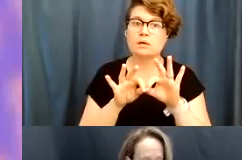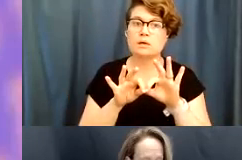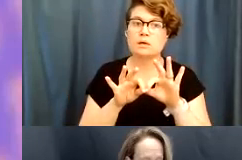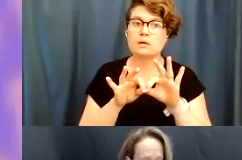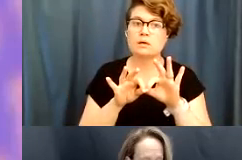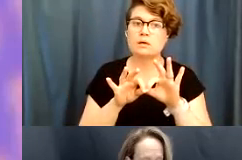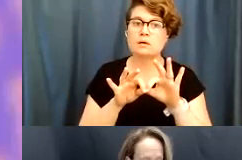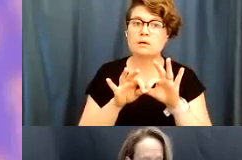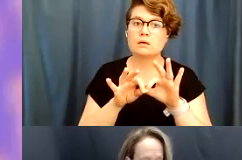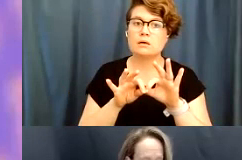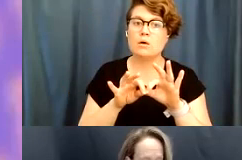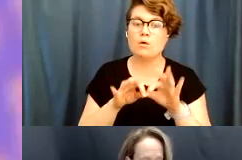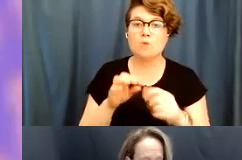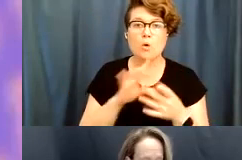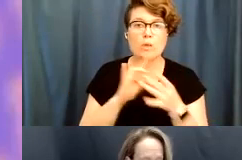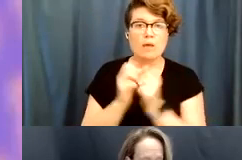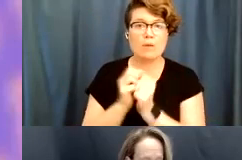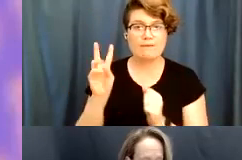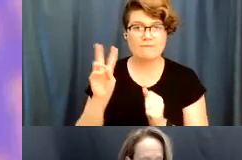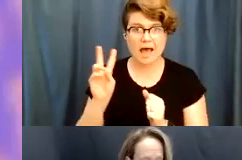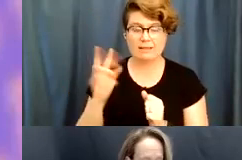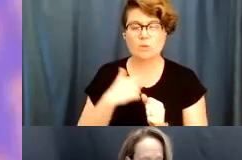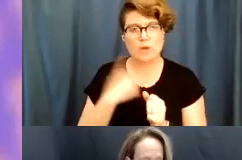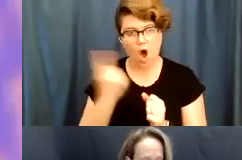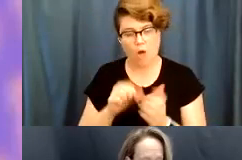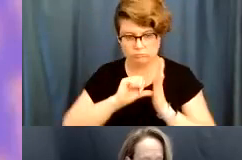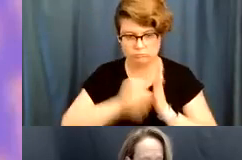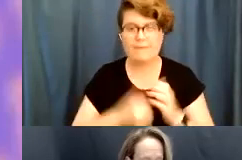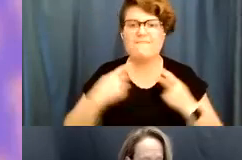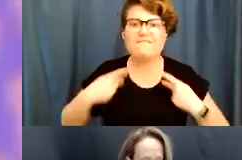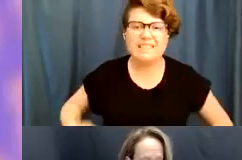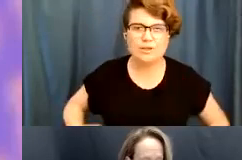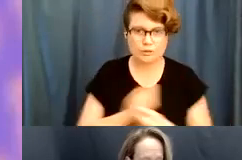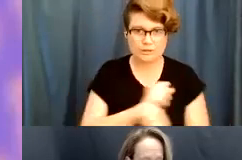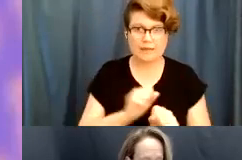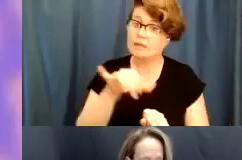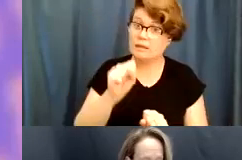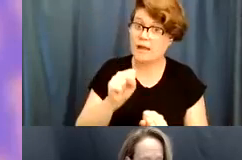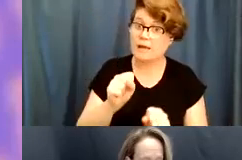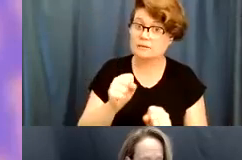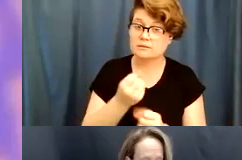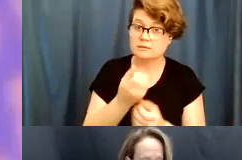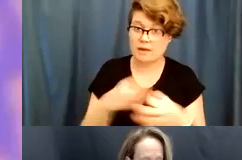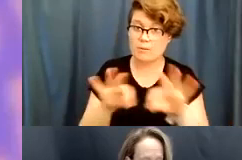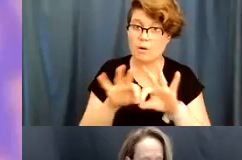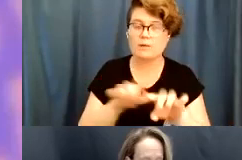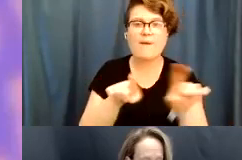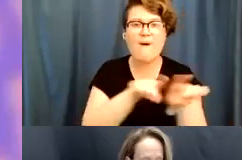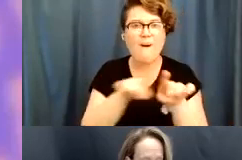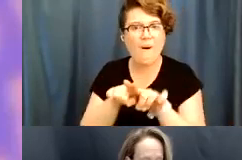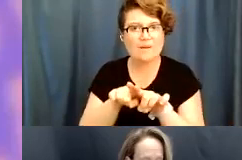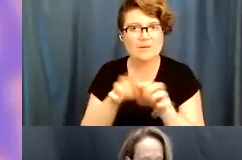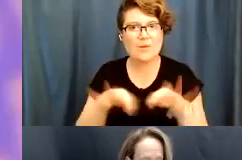great deal of emphasis around physical safety. And while that is very important, it is very important that we also considered